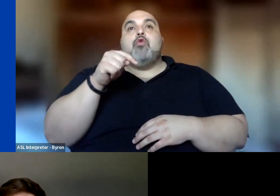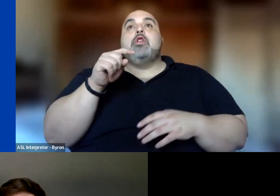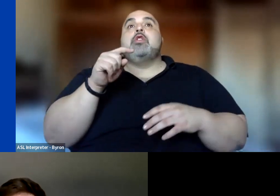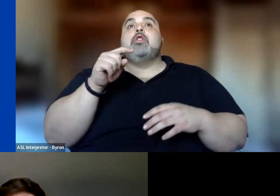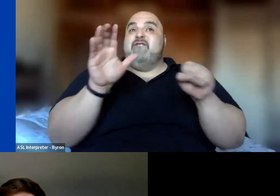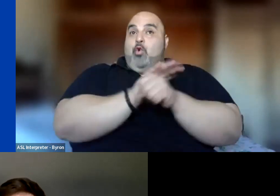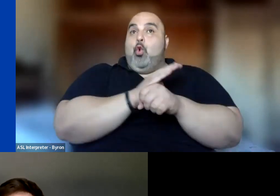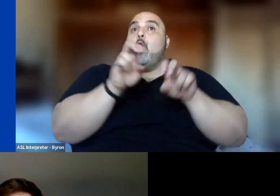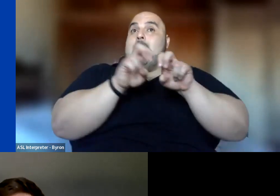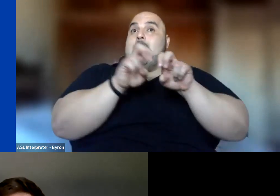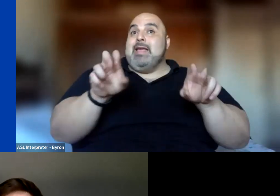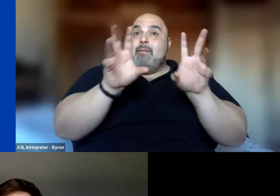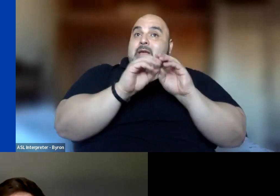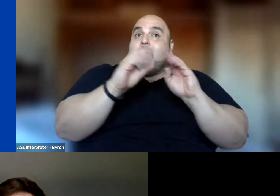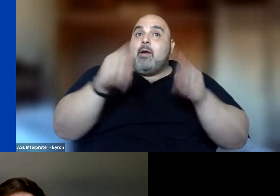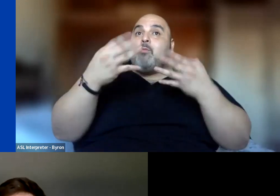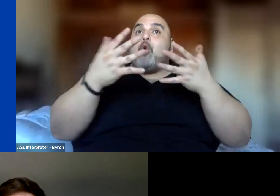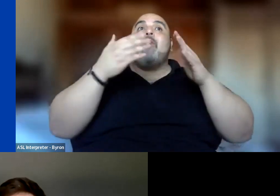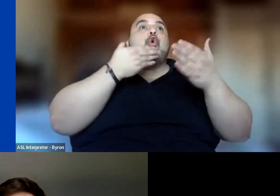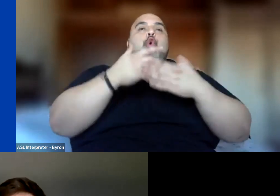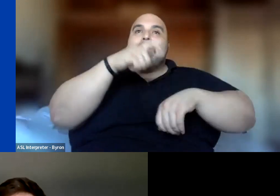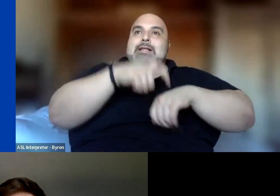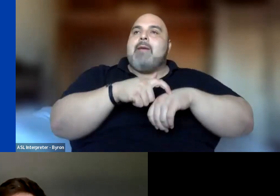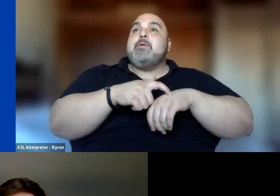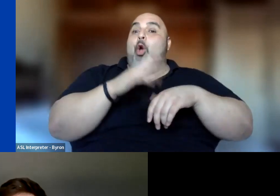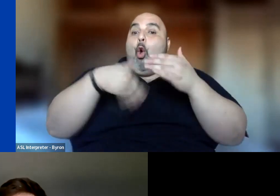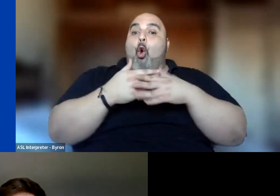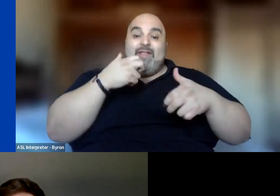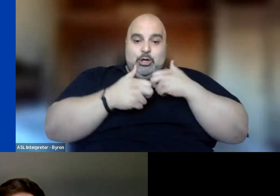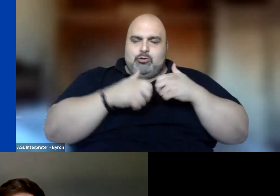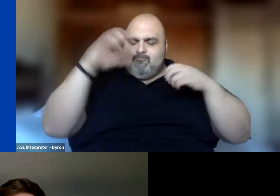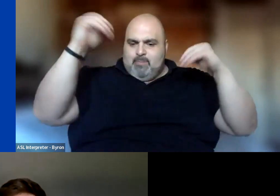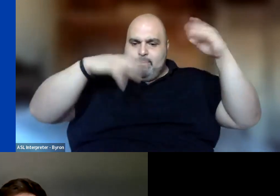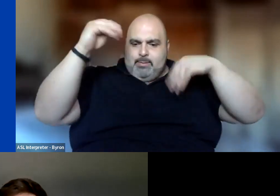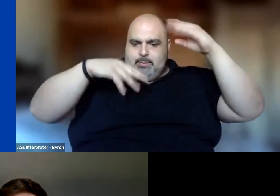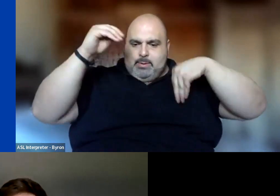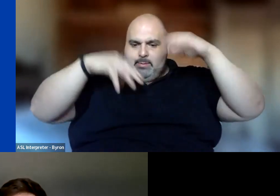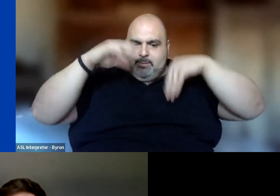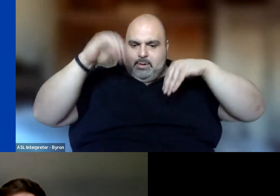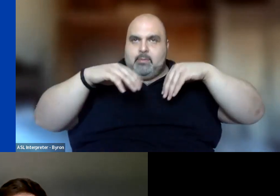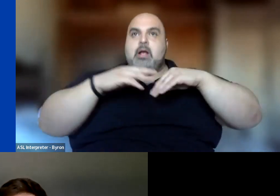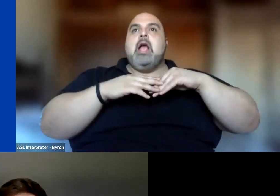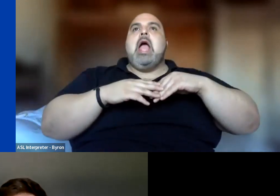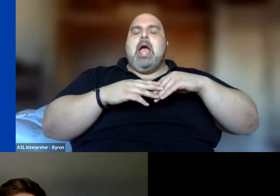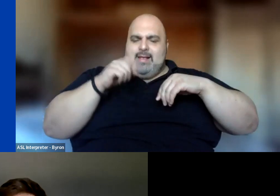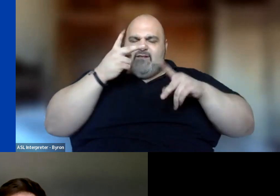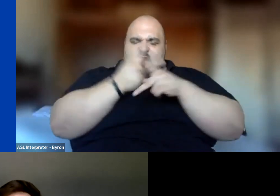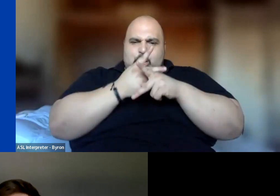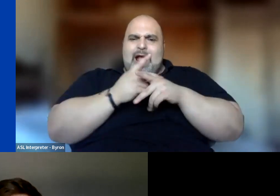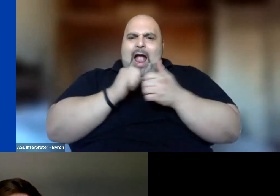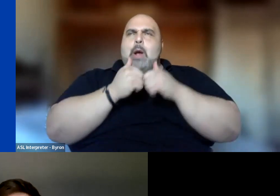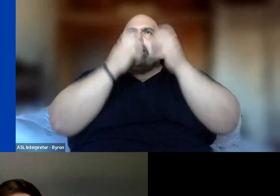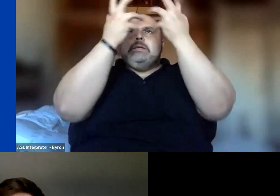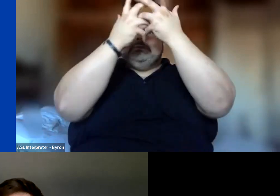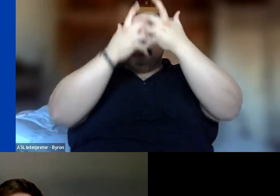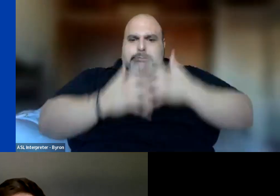meetings provide a great time to kind of bring together the issues that are discussed in the subcommittees and figure out where the alignments are and where the broader system